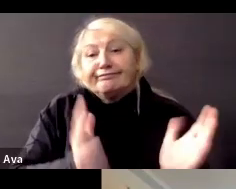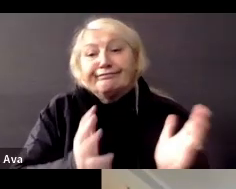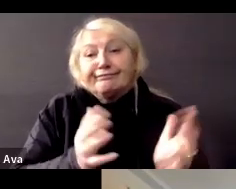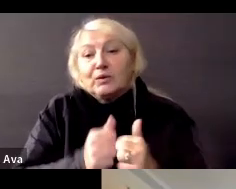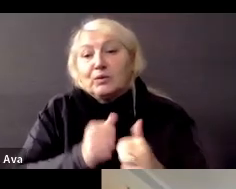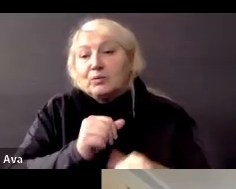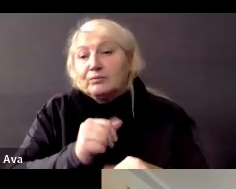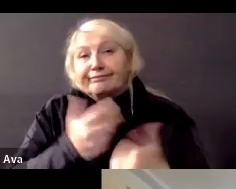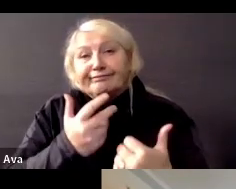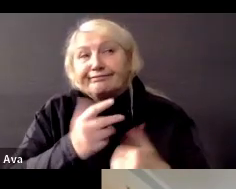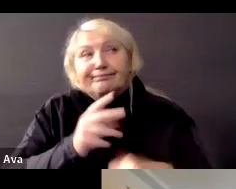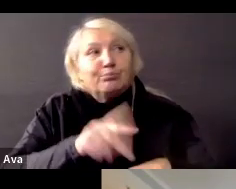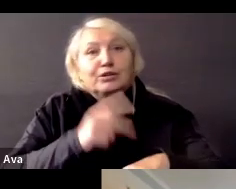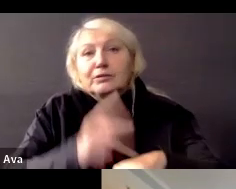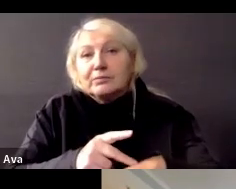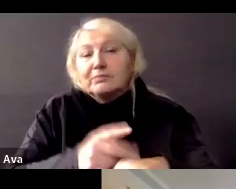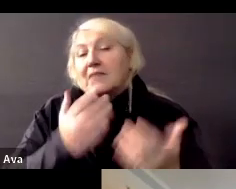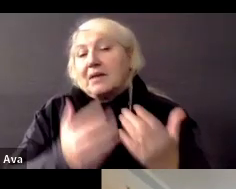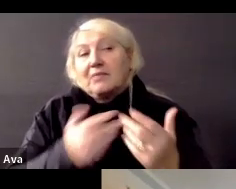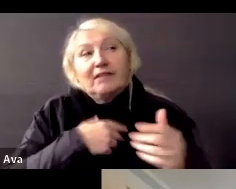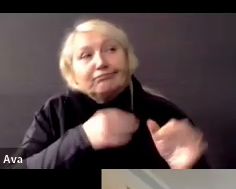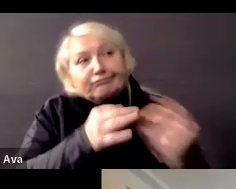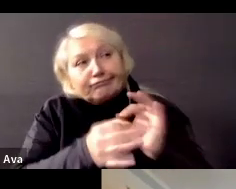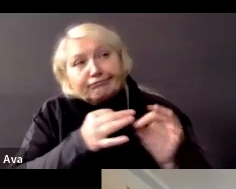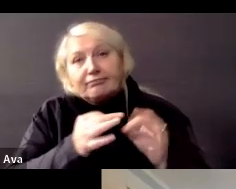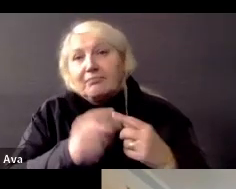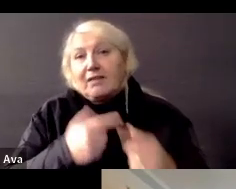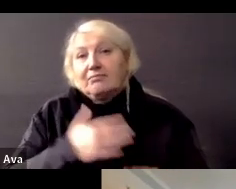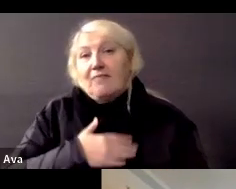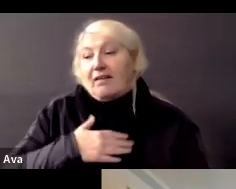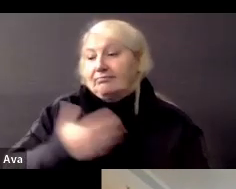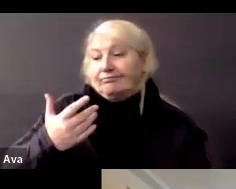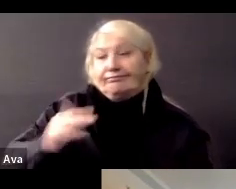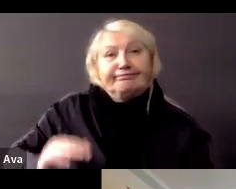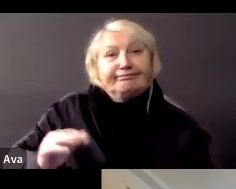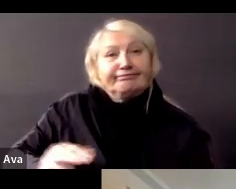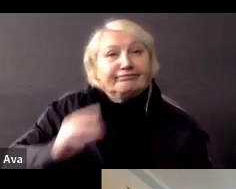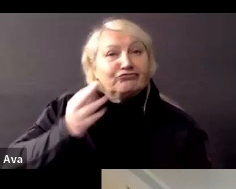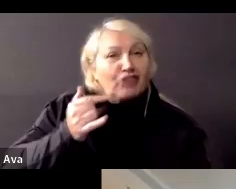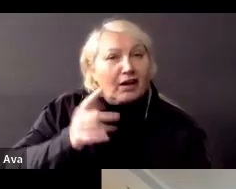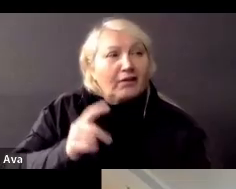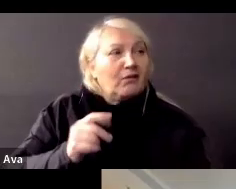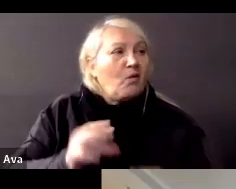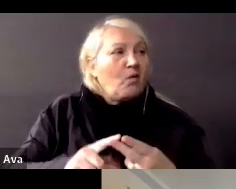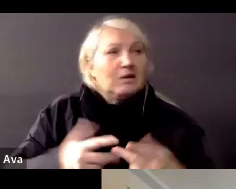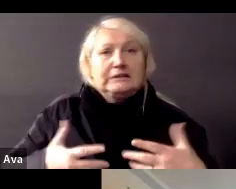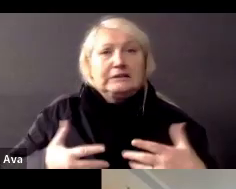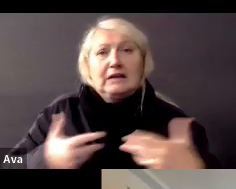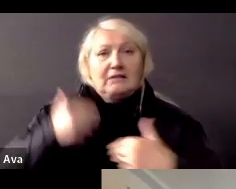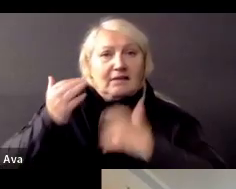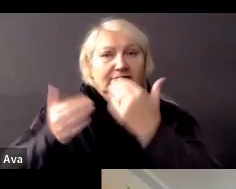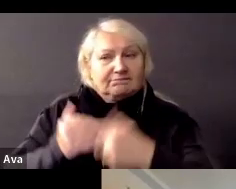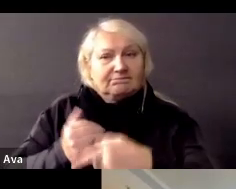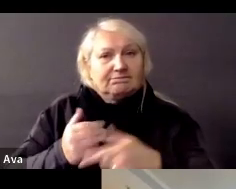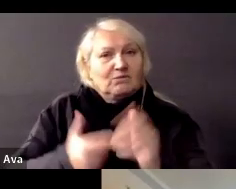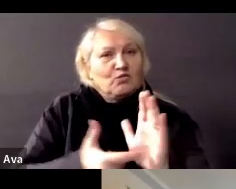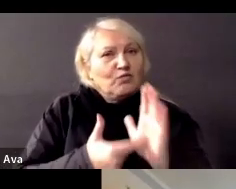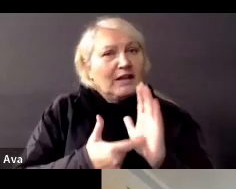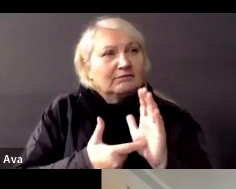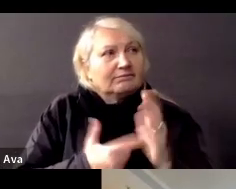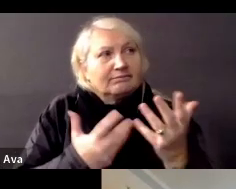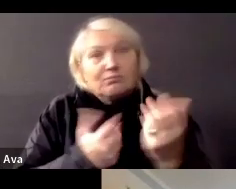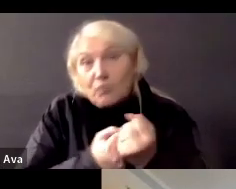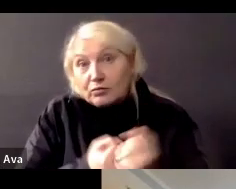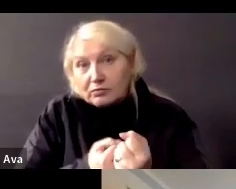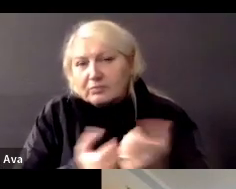your child or young adult who needs uh, supports.